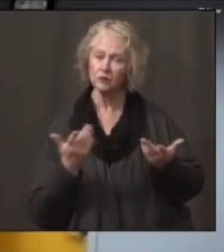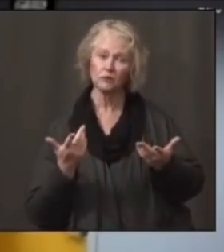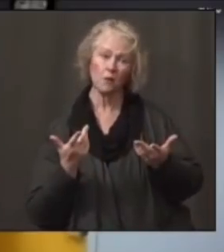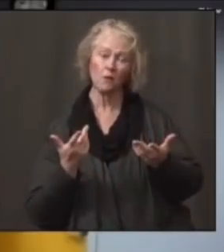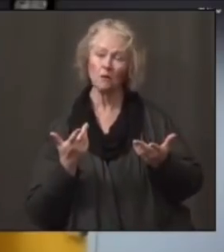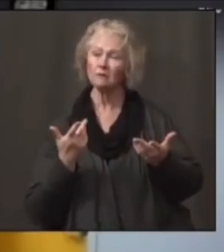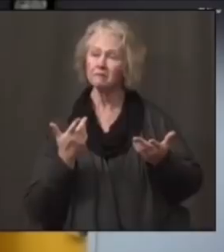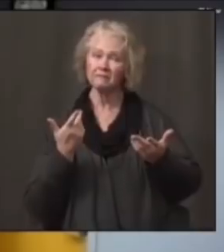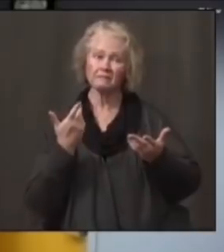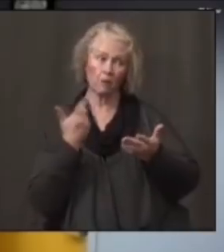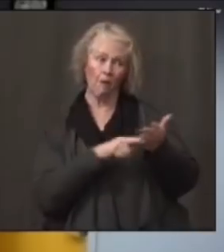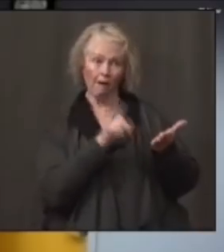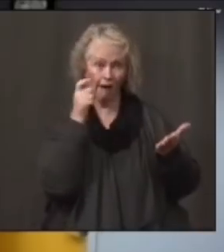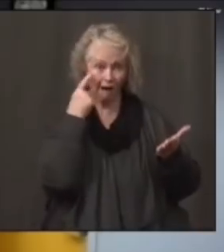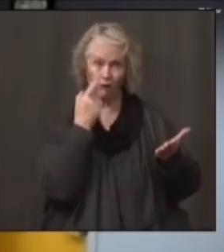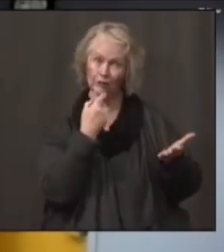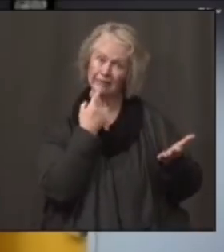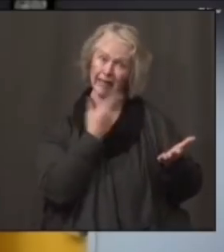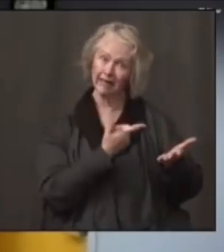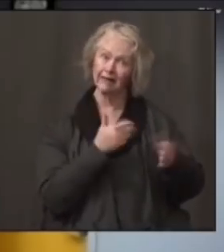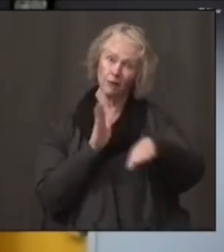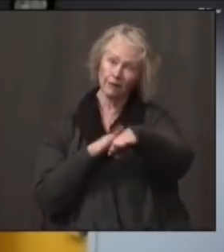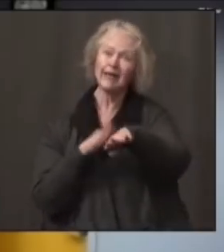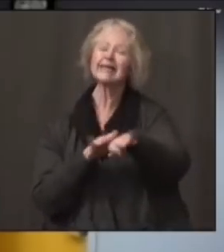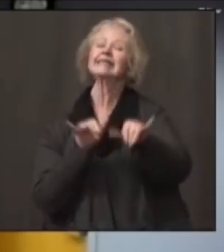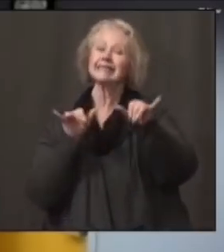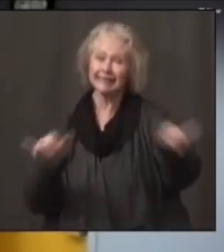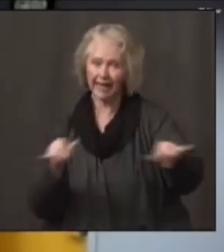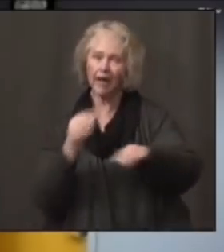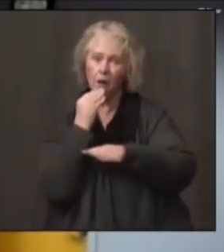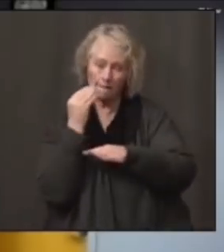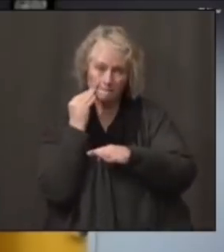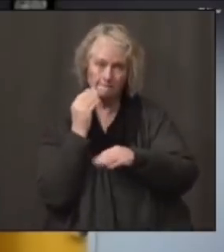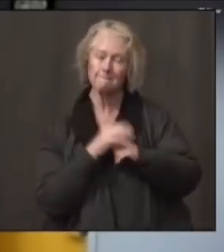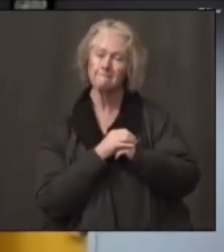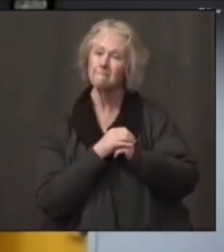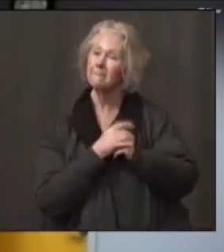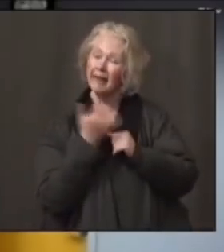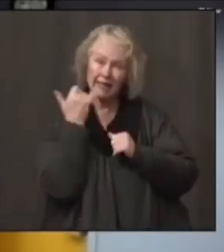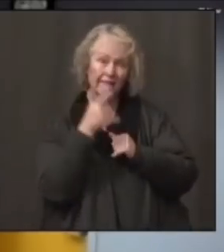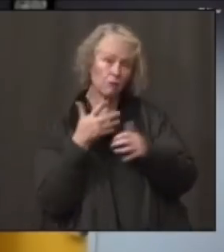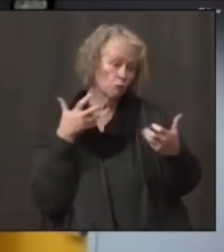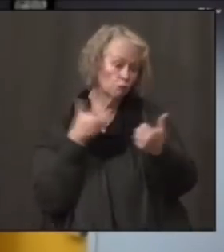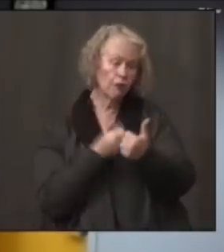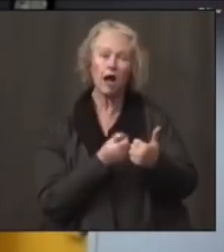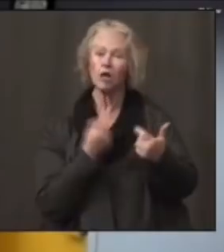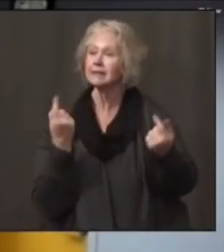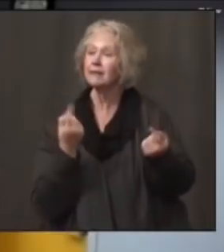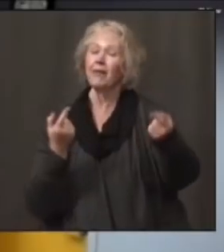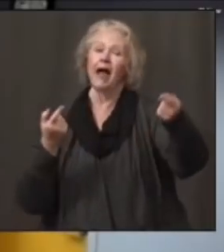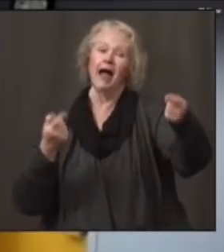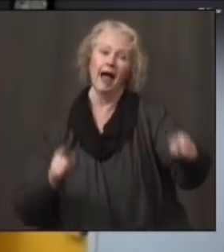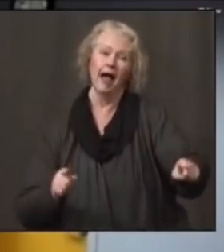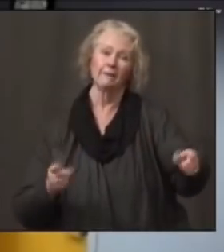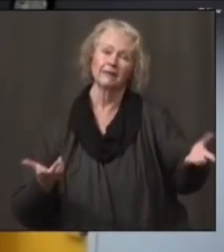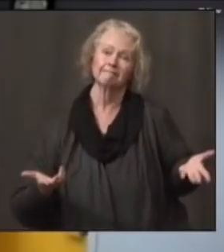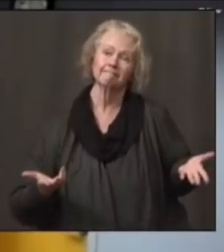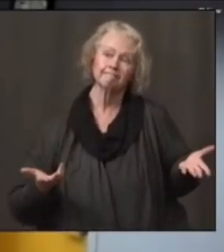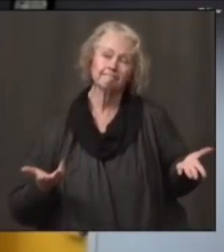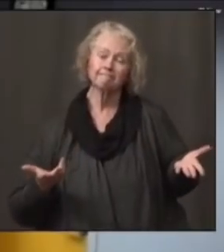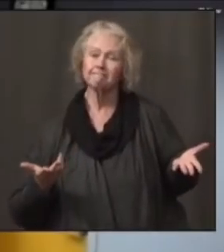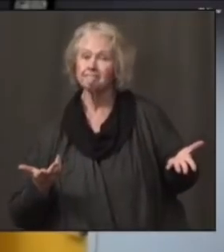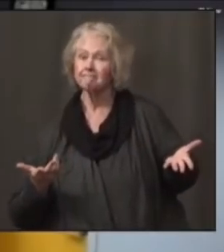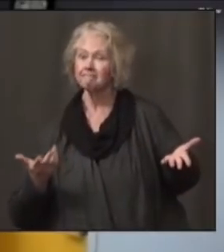listen, stay home. Because if you get into a crash out there and something happens out there, I have